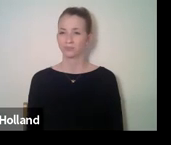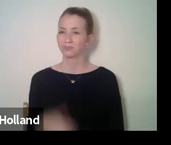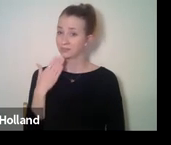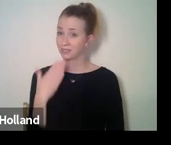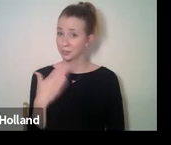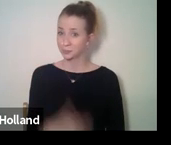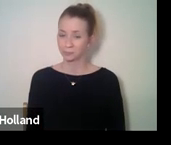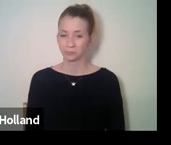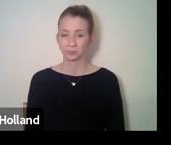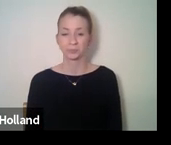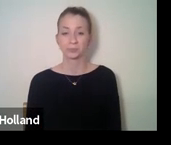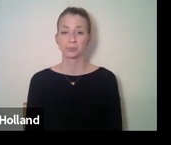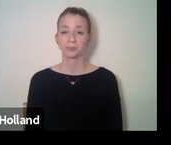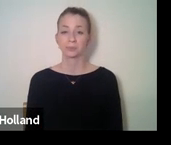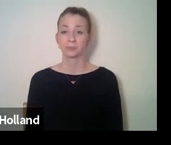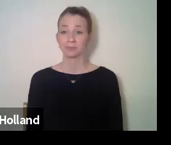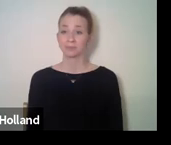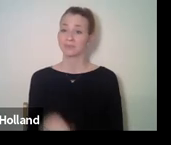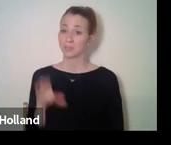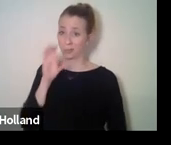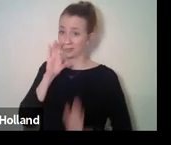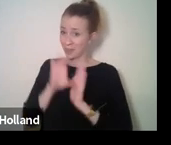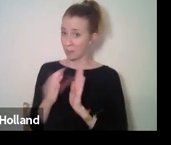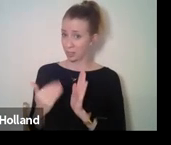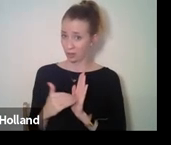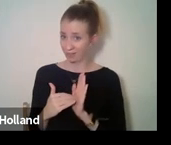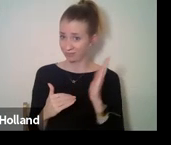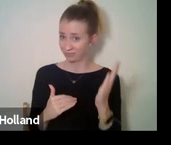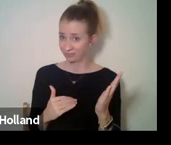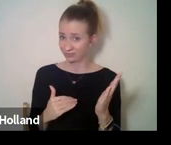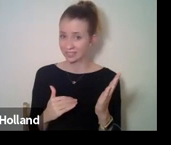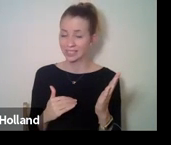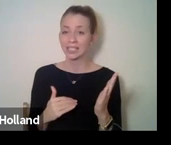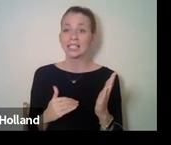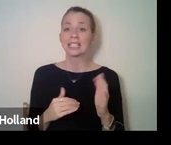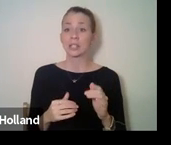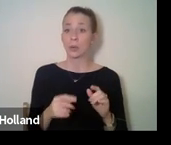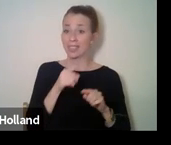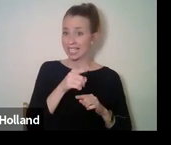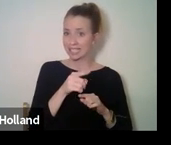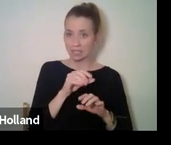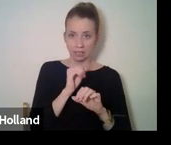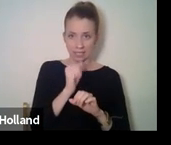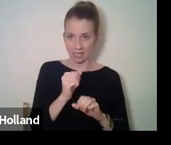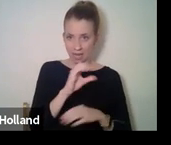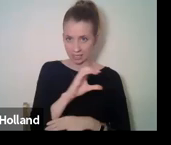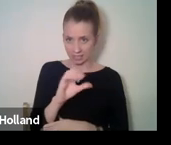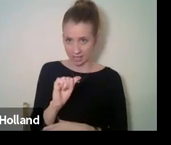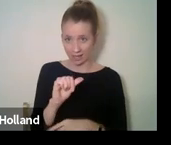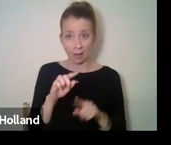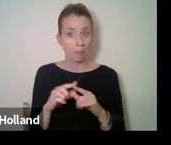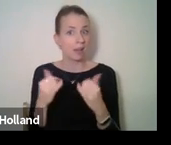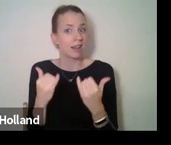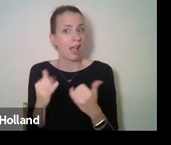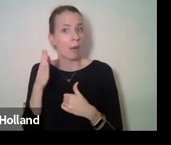Gracias. So here's the picture again without CCA, and now I'm going to change